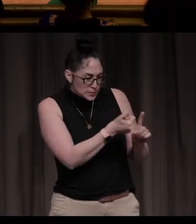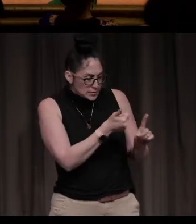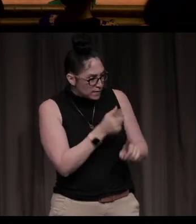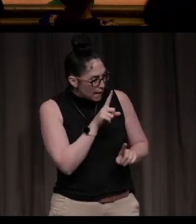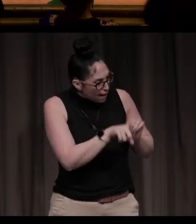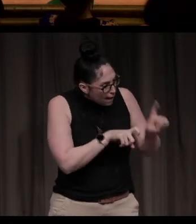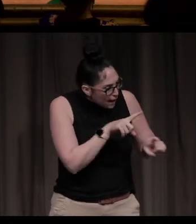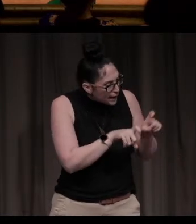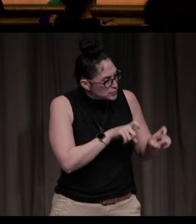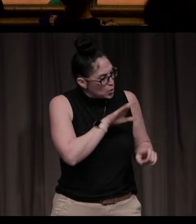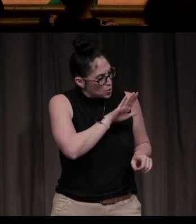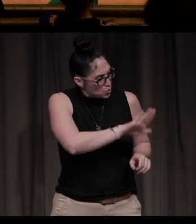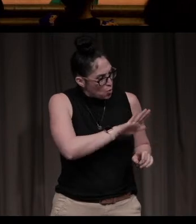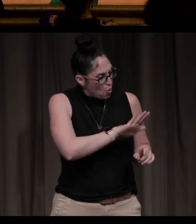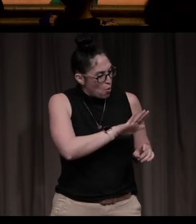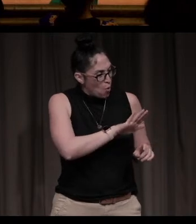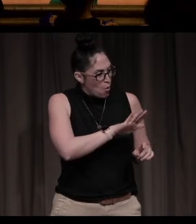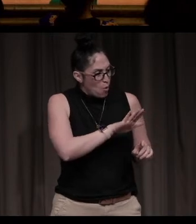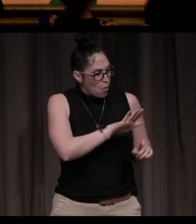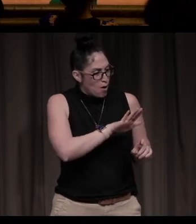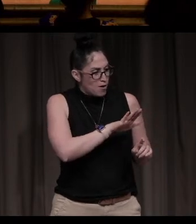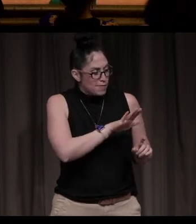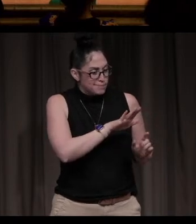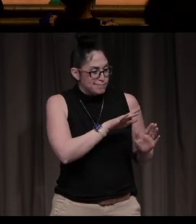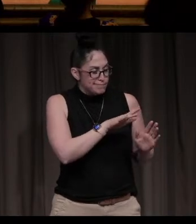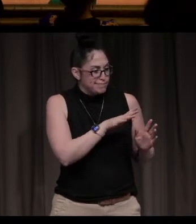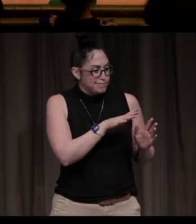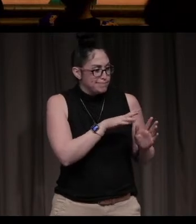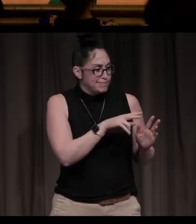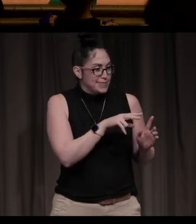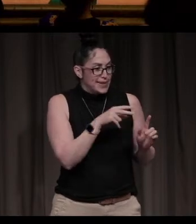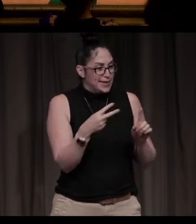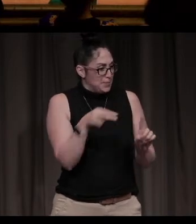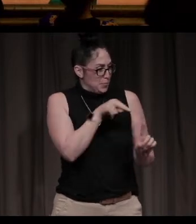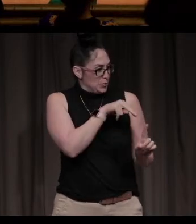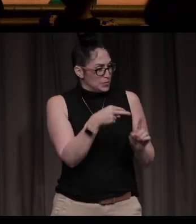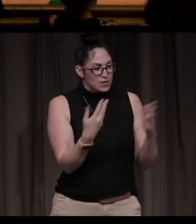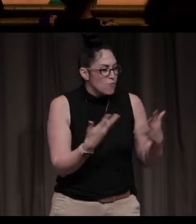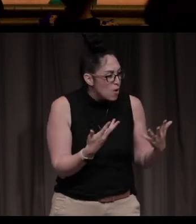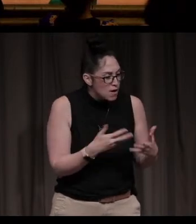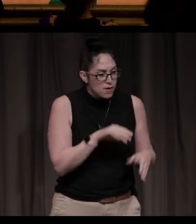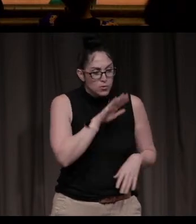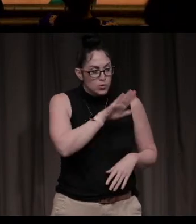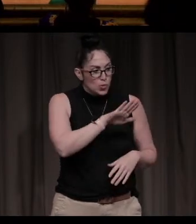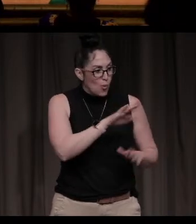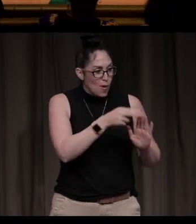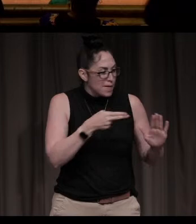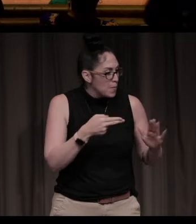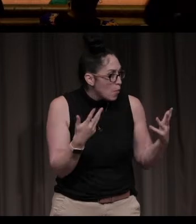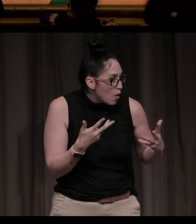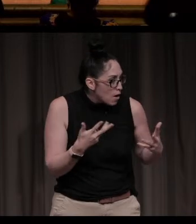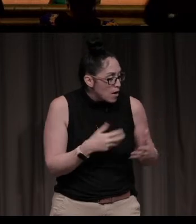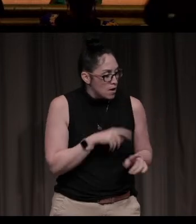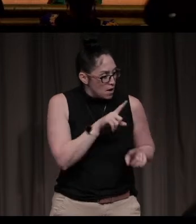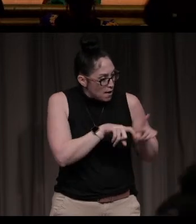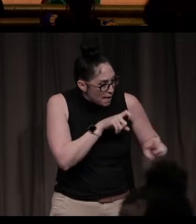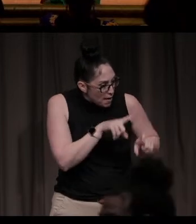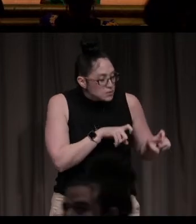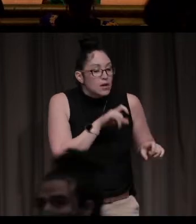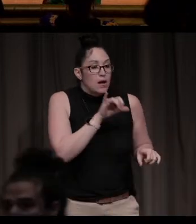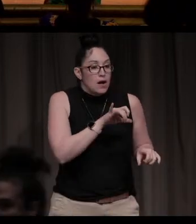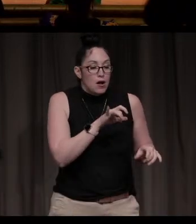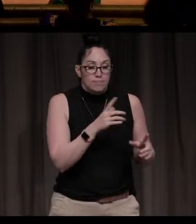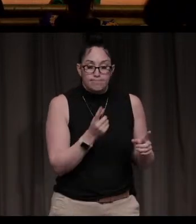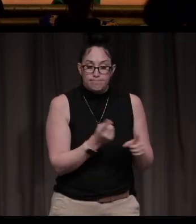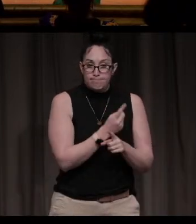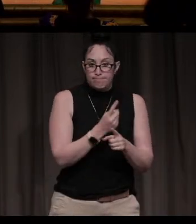want to be viewed. But do you see a lot of people in the community like open or